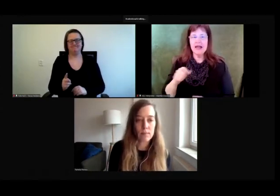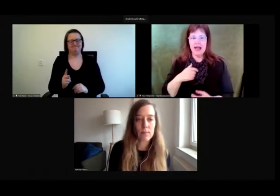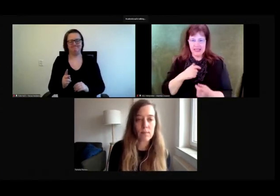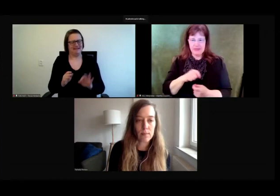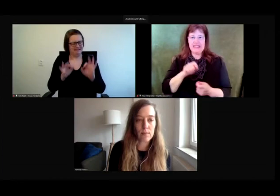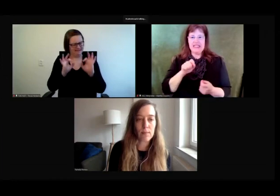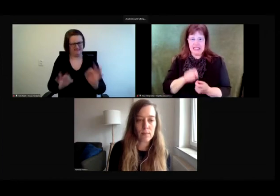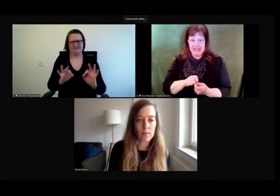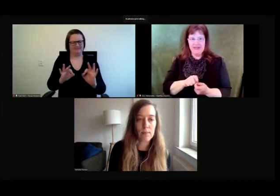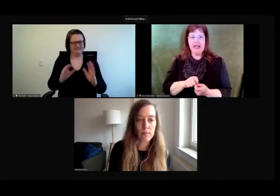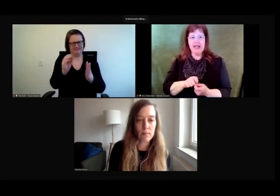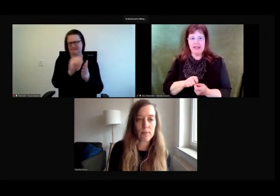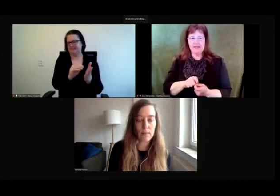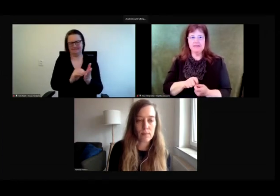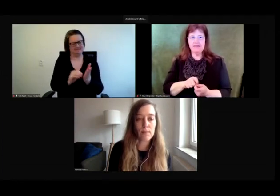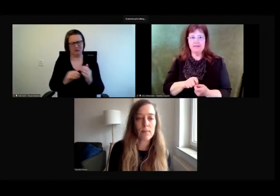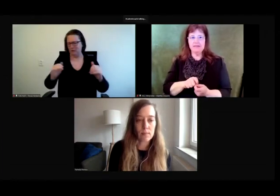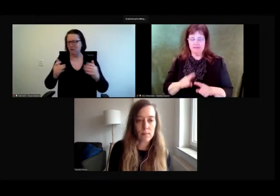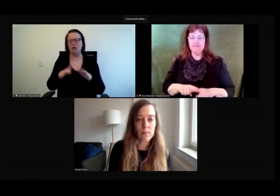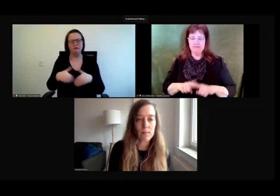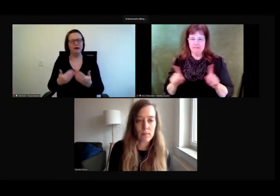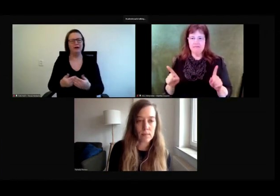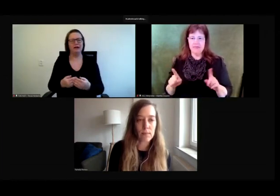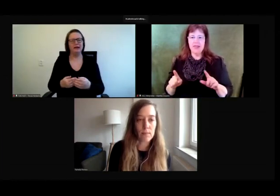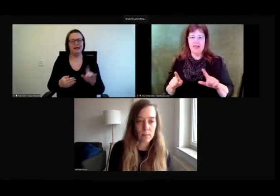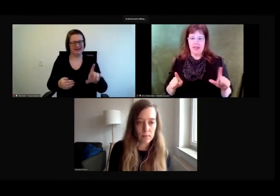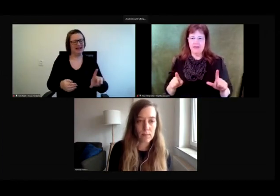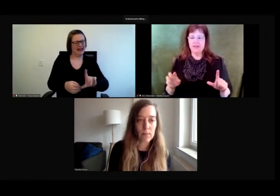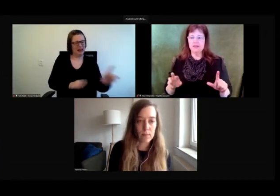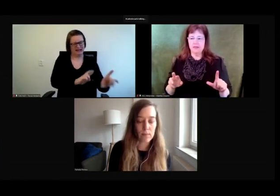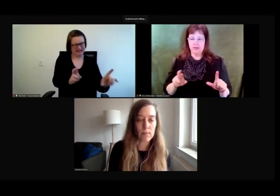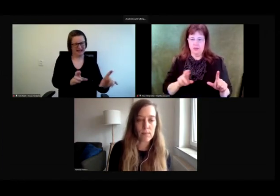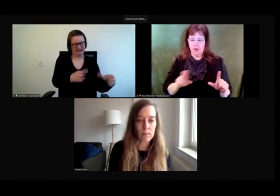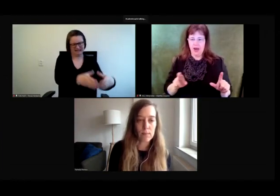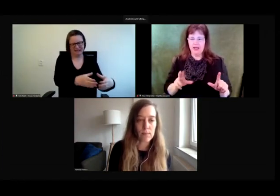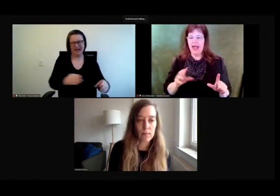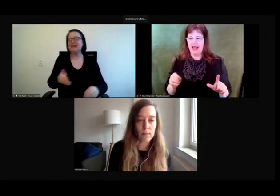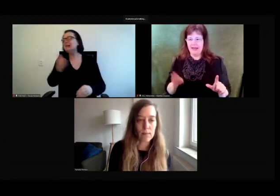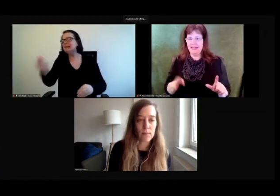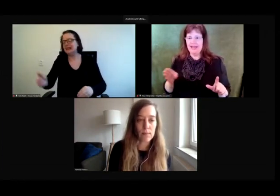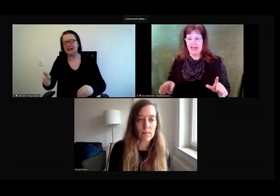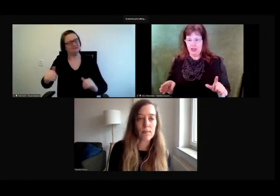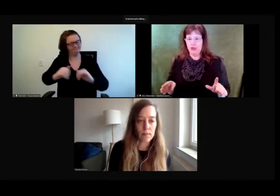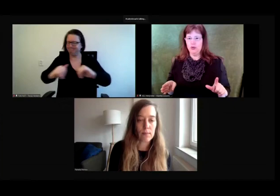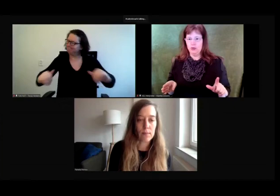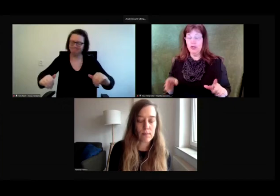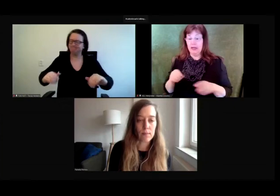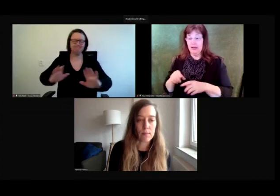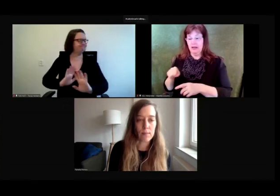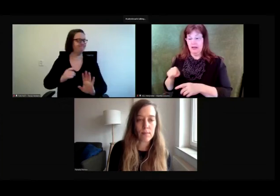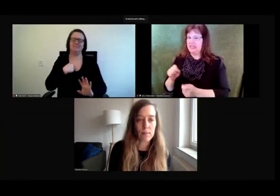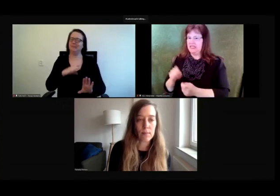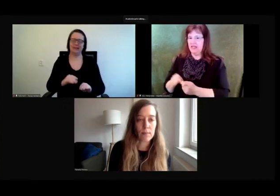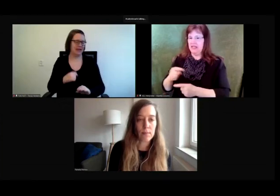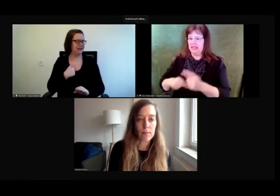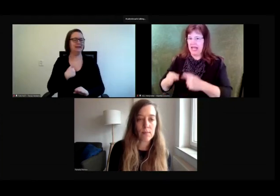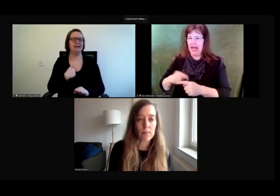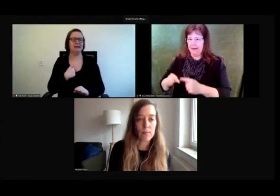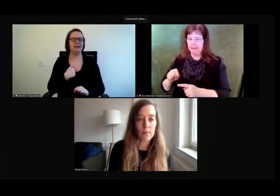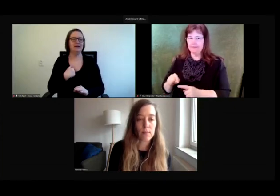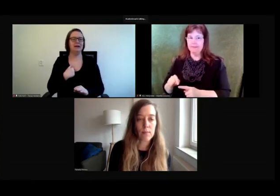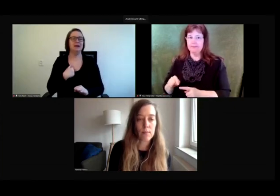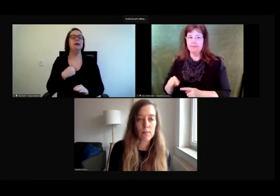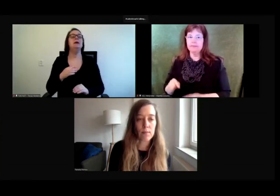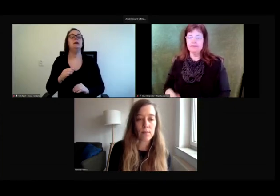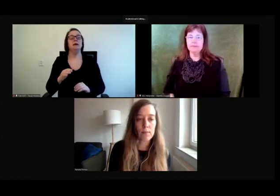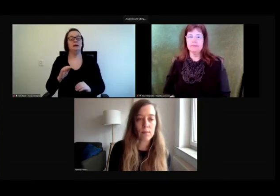this or distinguished between left, right, and next to in the signer data. I did so